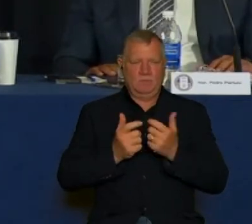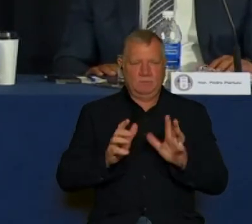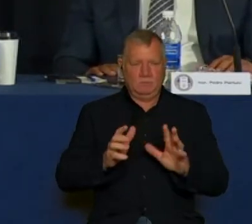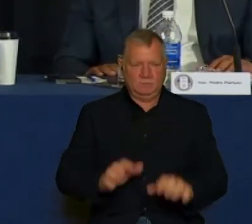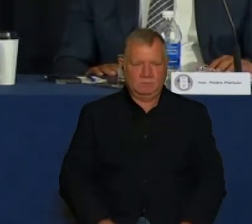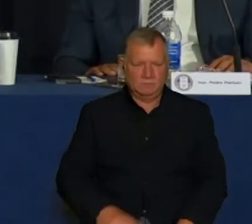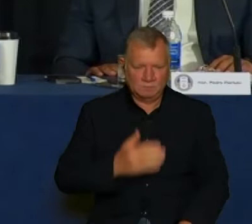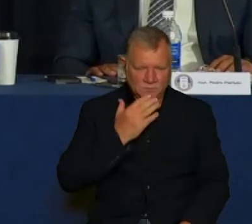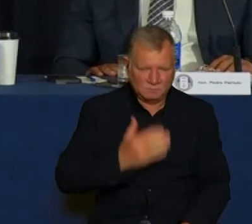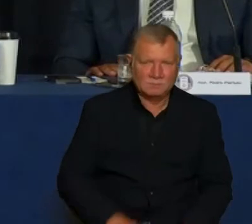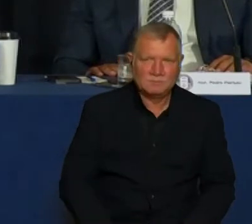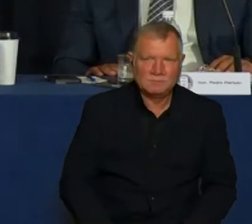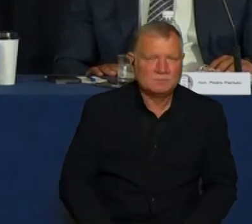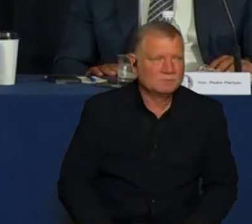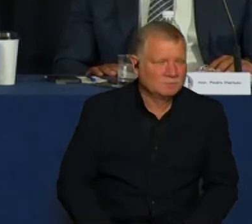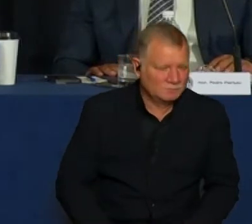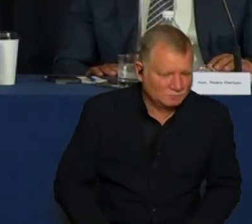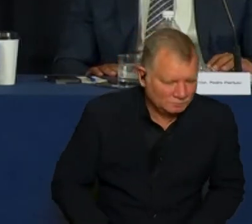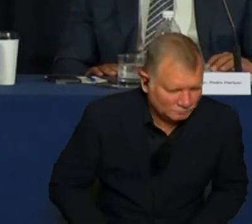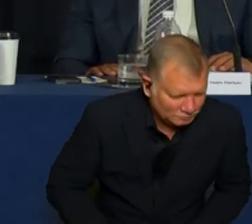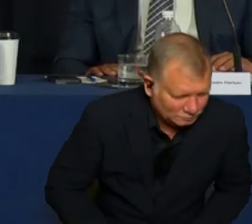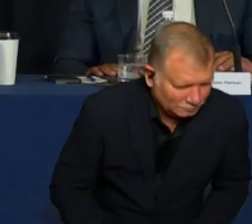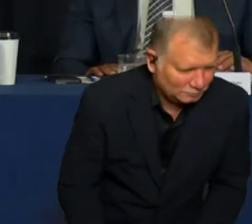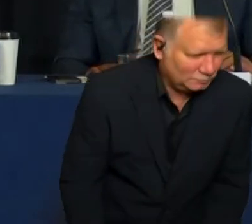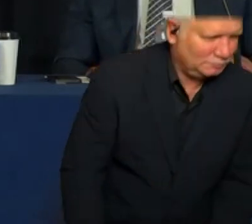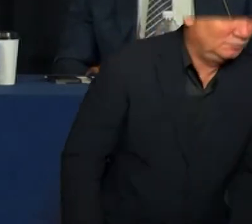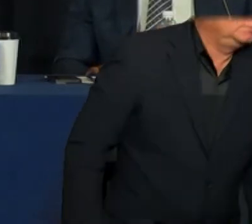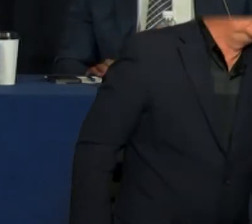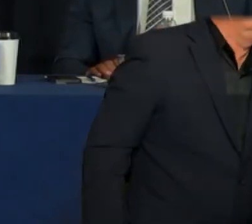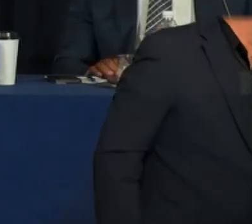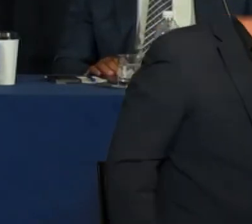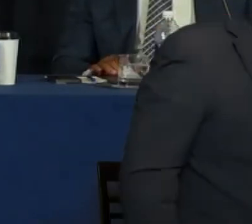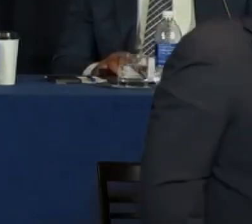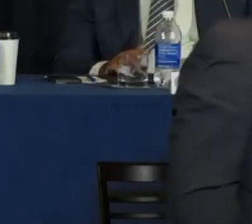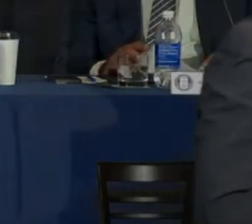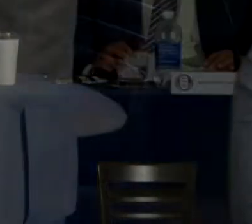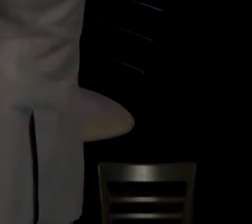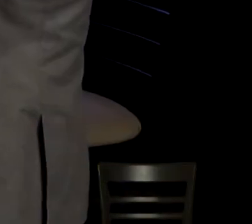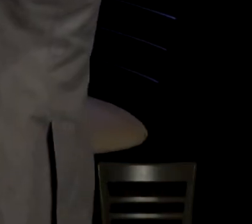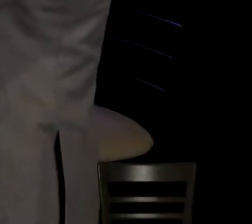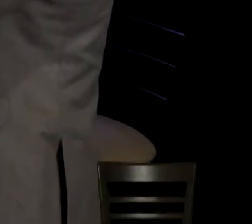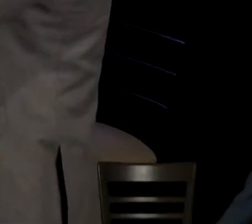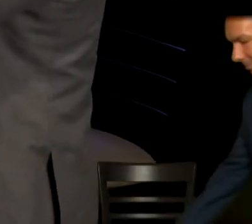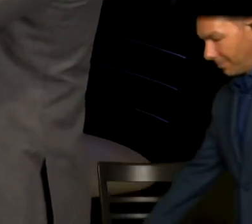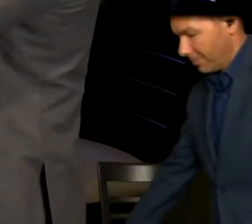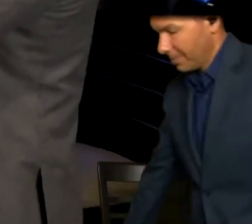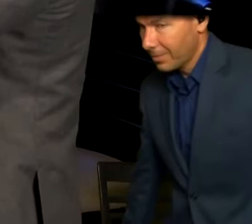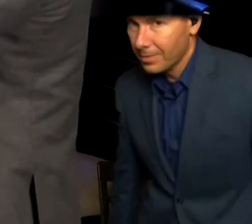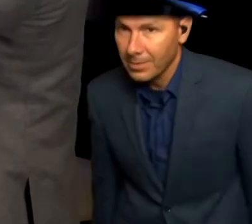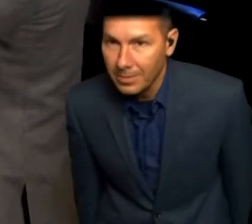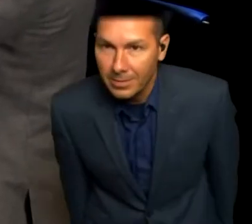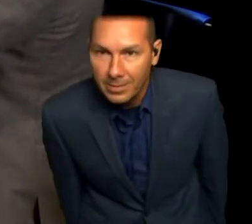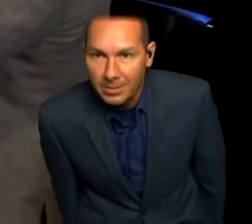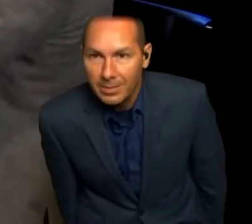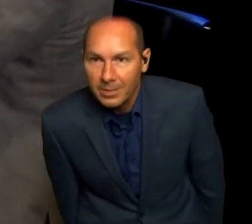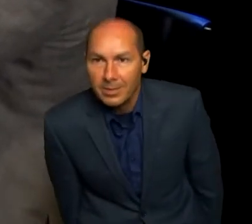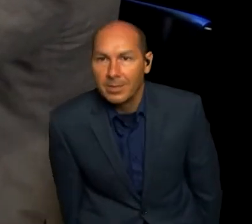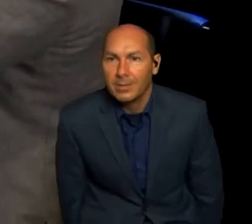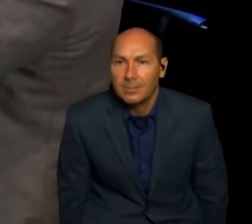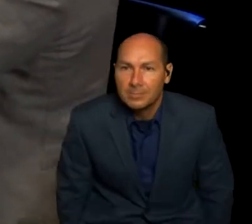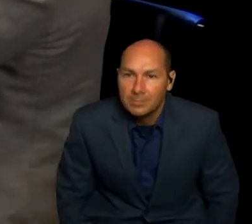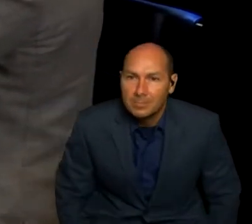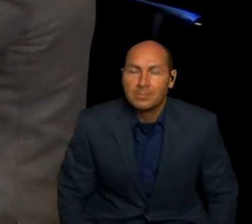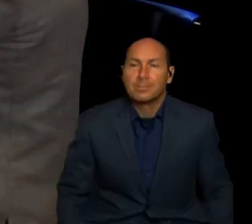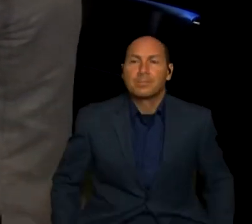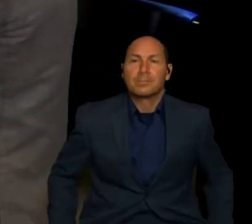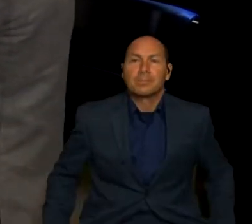Ya está. Muy bien. So we'll switch to English. Governor, I don't know if you want to say some words or Chairman Skill before the panel, or